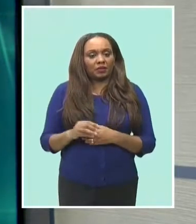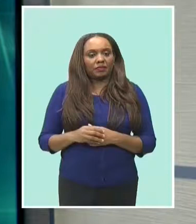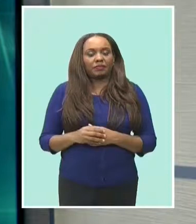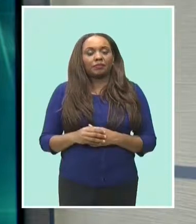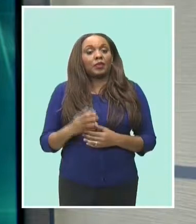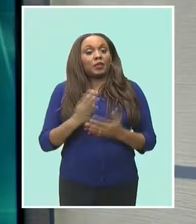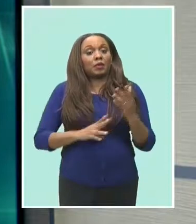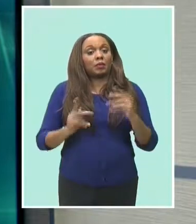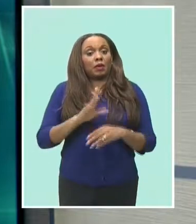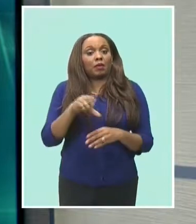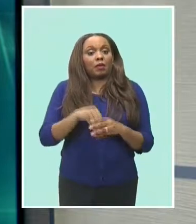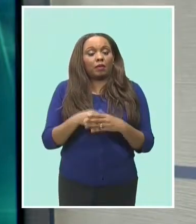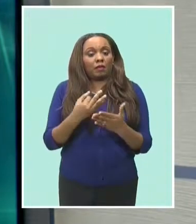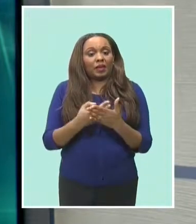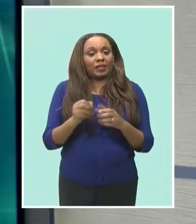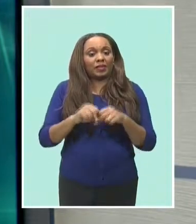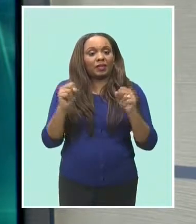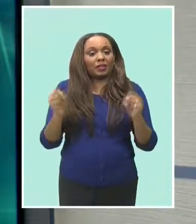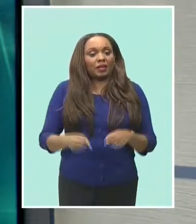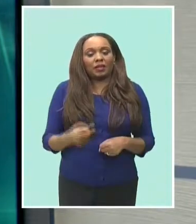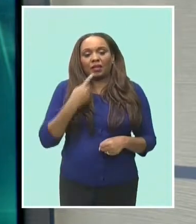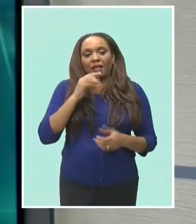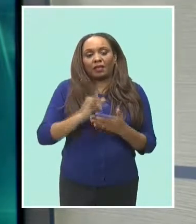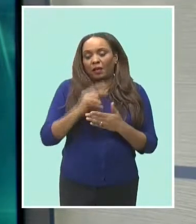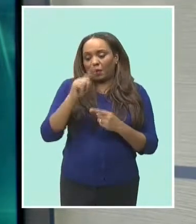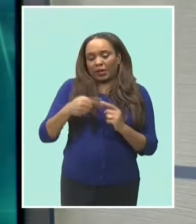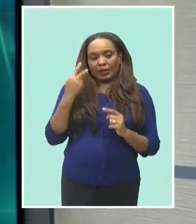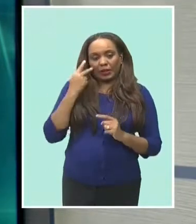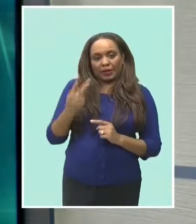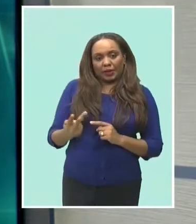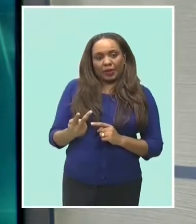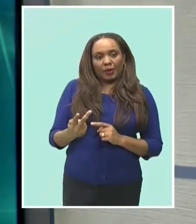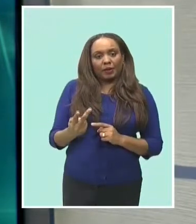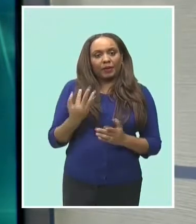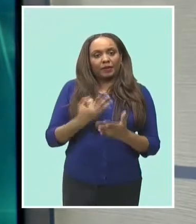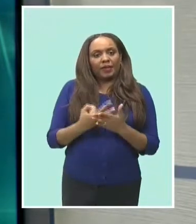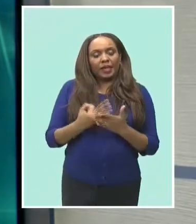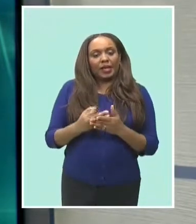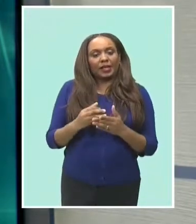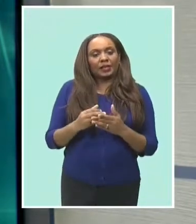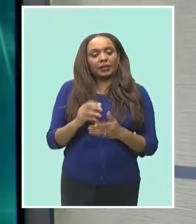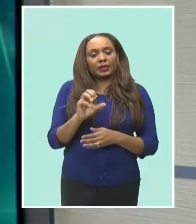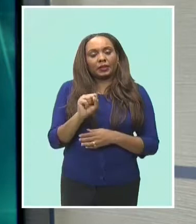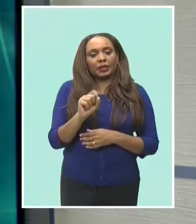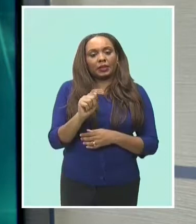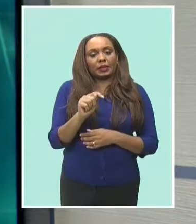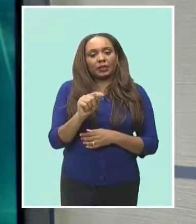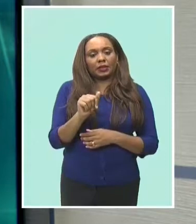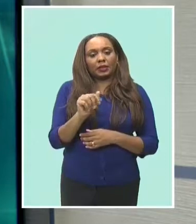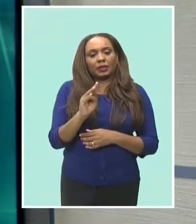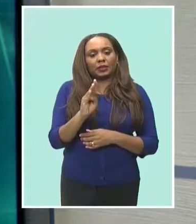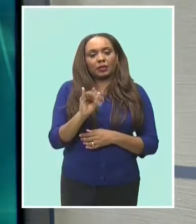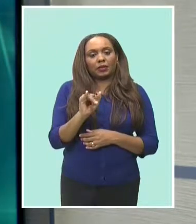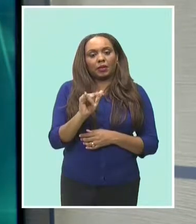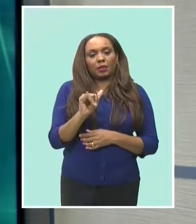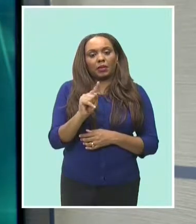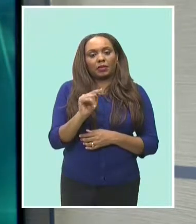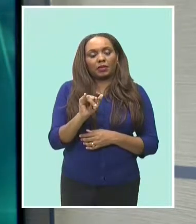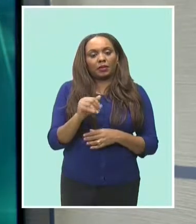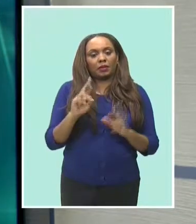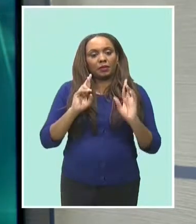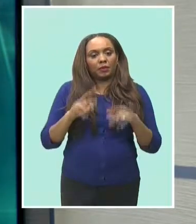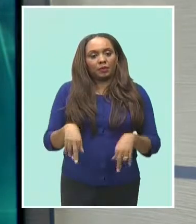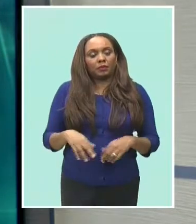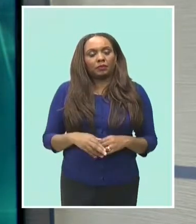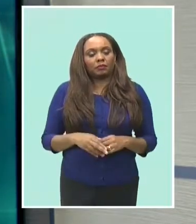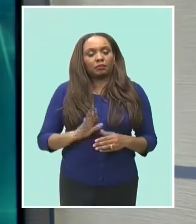financial system following the release of the Financial Stability Report 2018. The Central Bank of Barbados hosted a discussion forum to